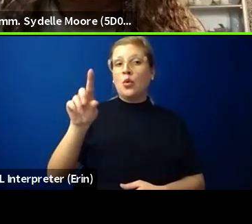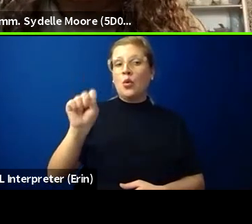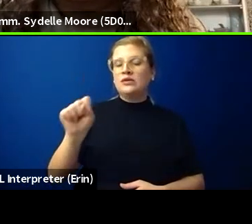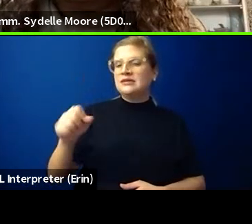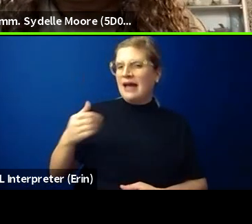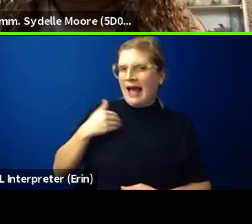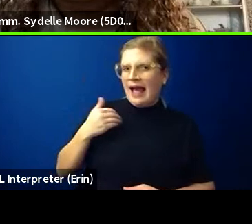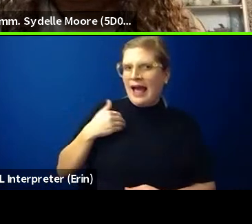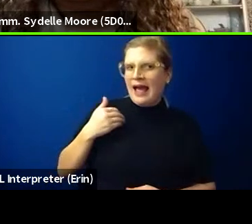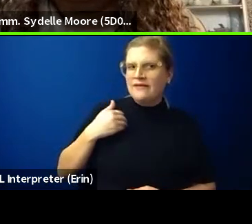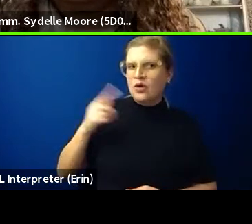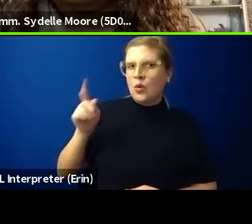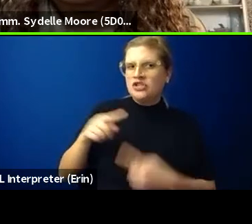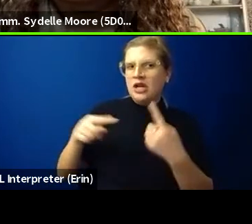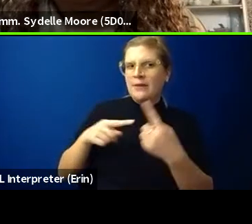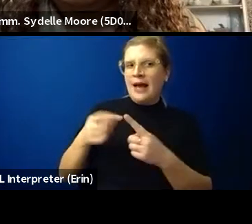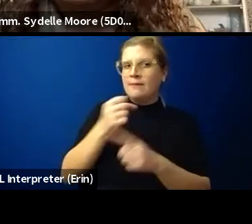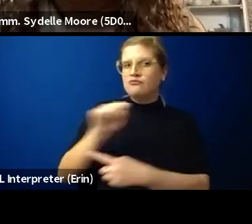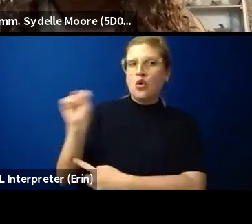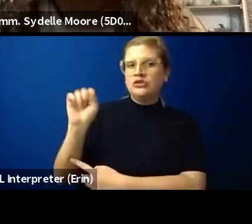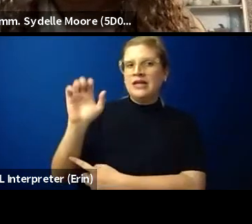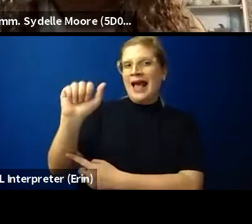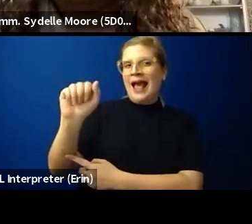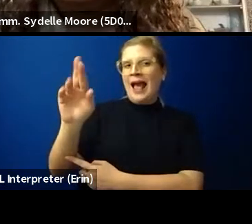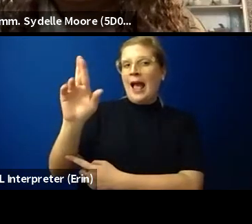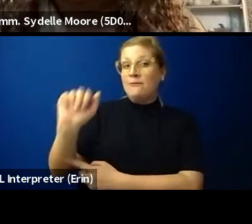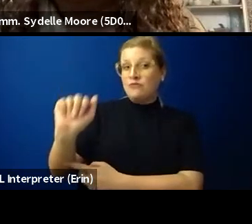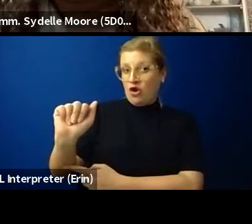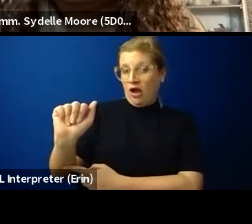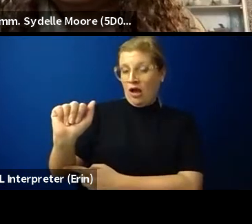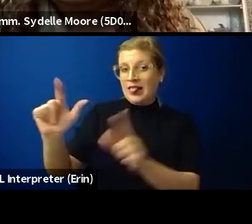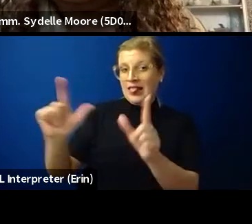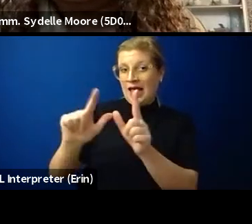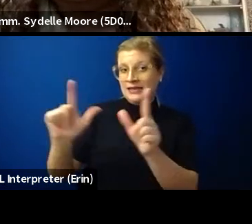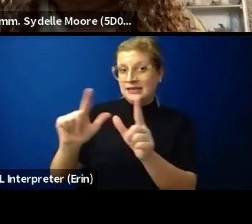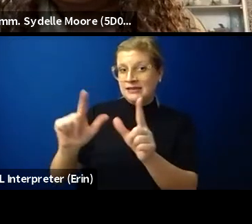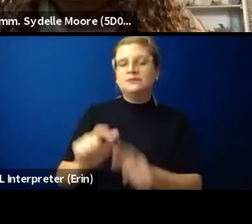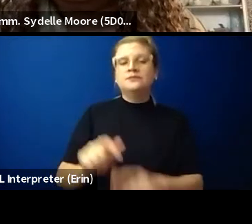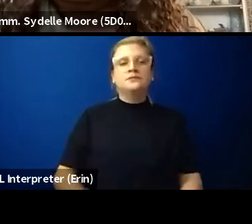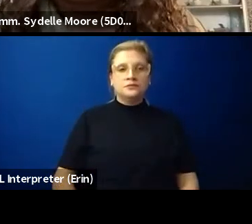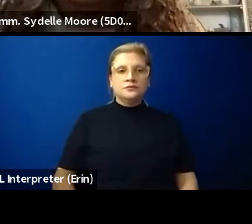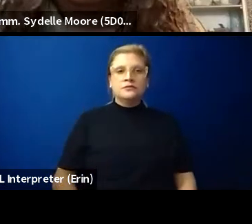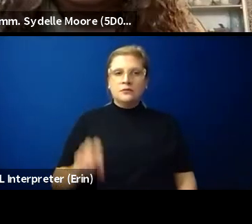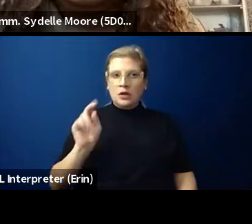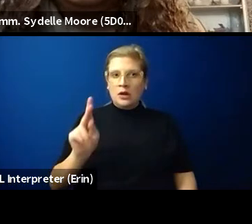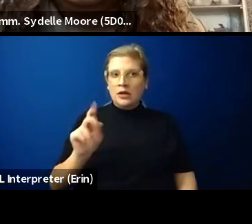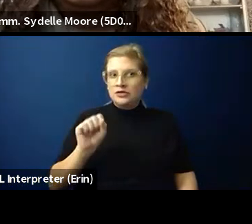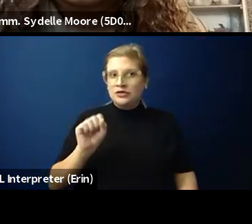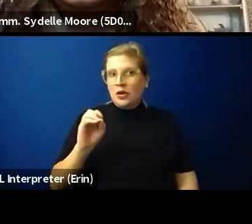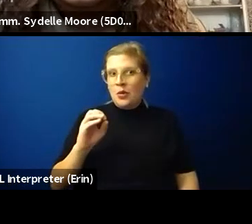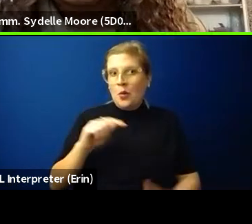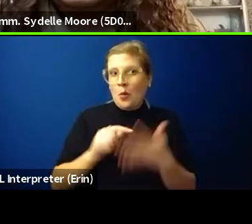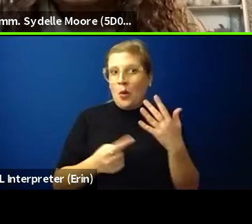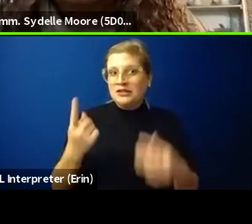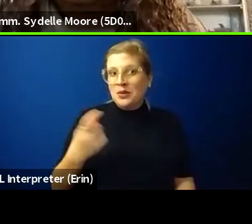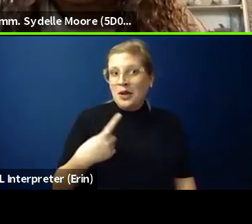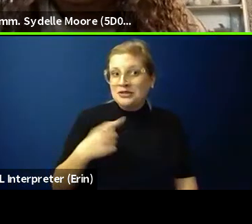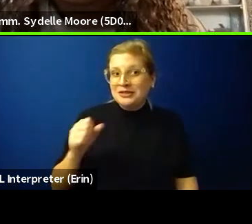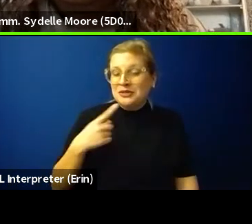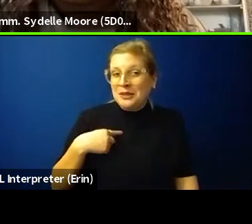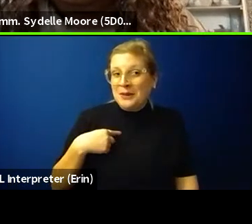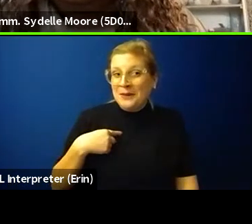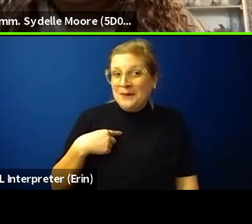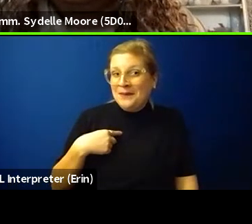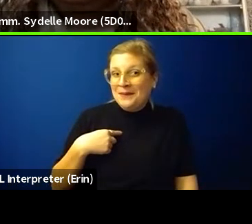ABRA licenses. Okay, so what is the question? Can you tell us?